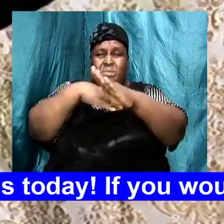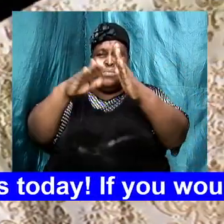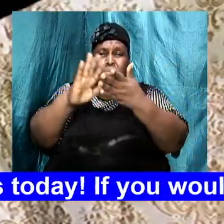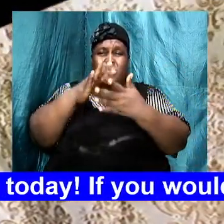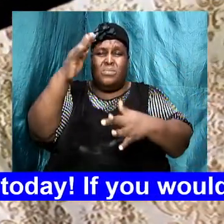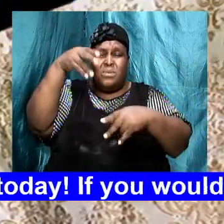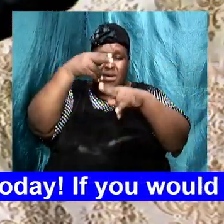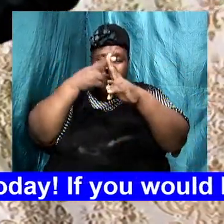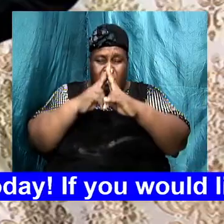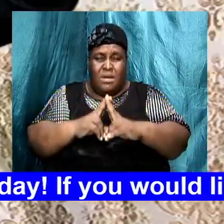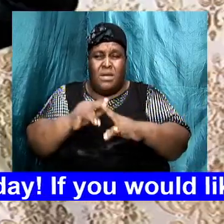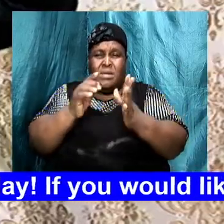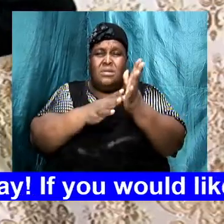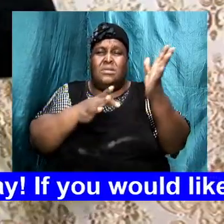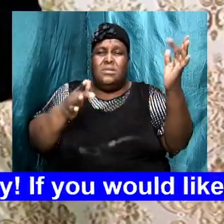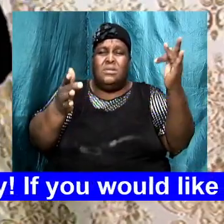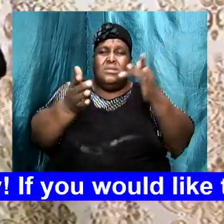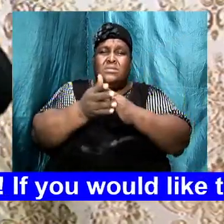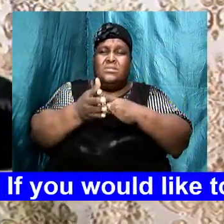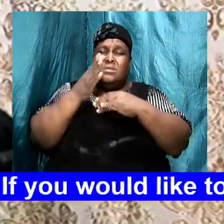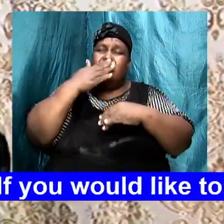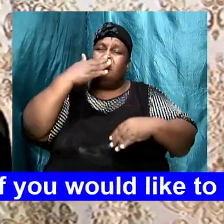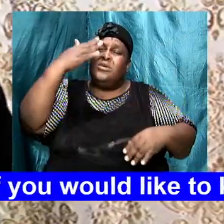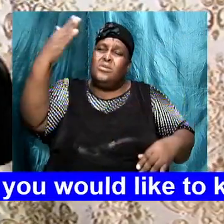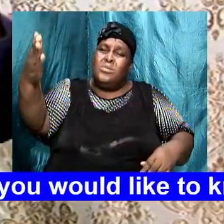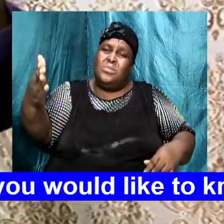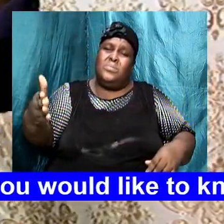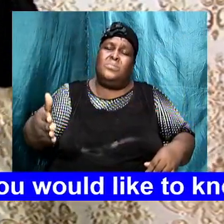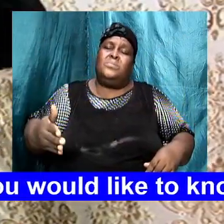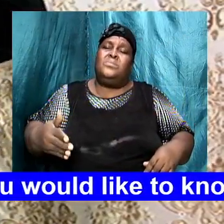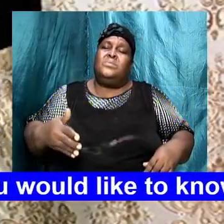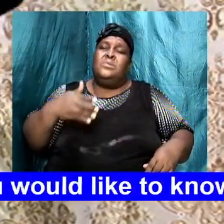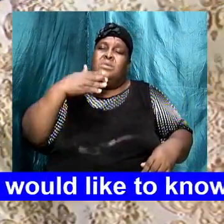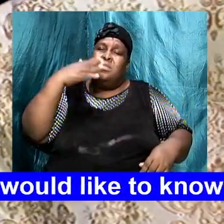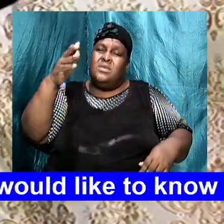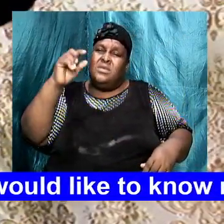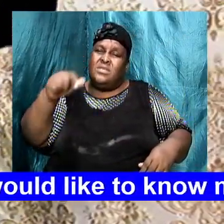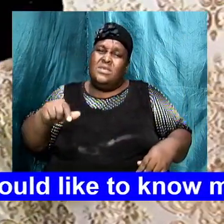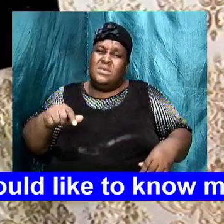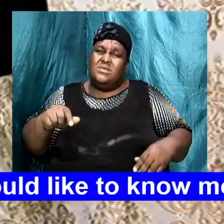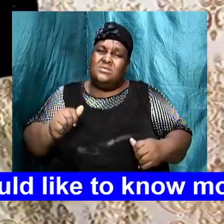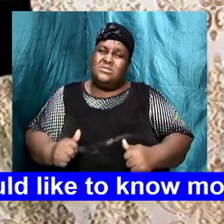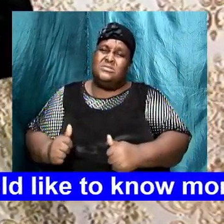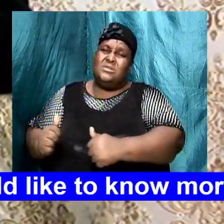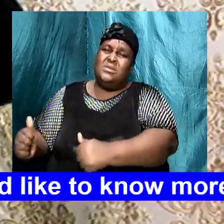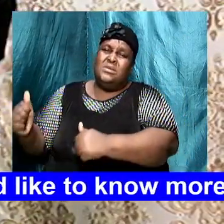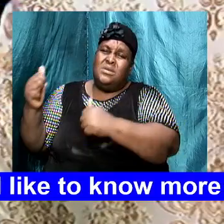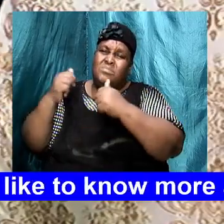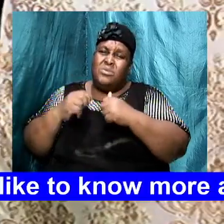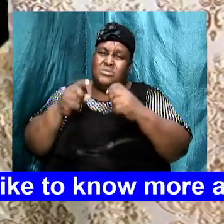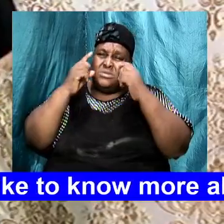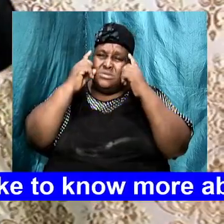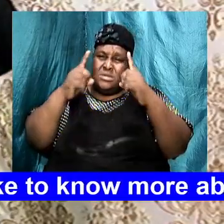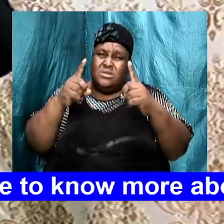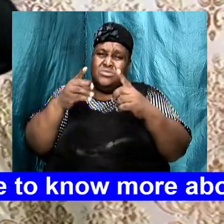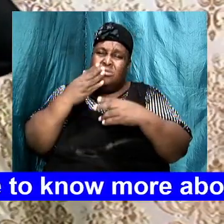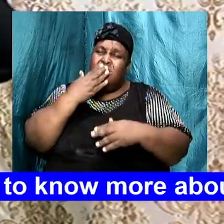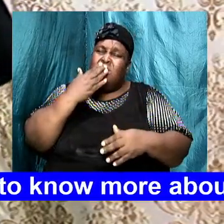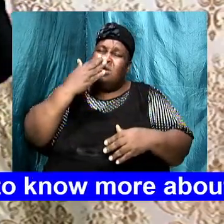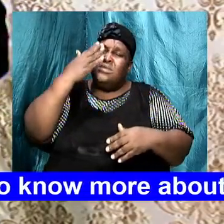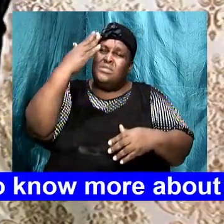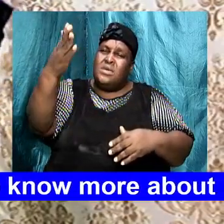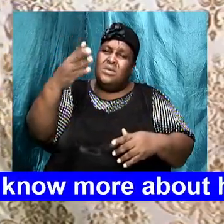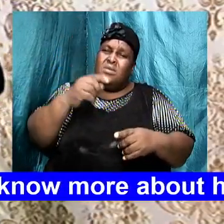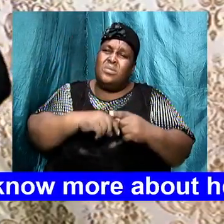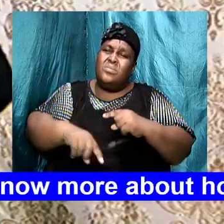you praise, Jesus. And we thank you, oh God, for this apostles' doctrine. We thank you that, hey, God, that